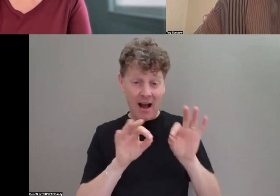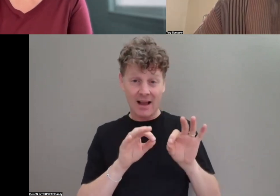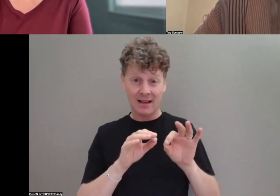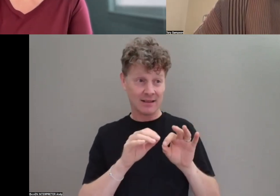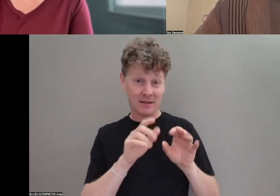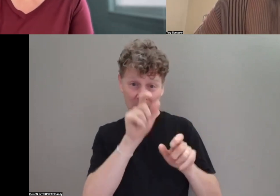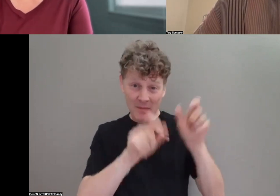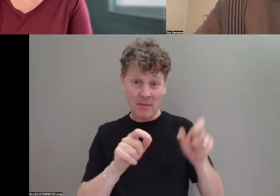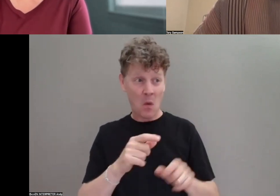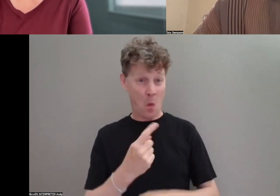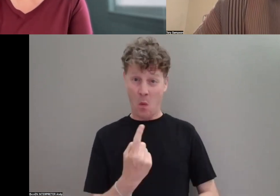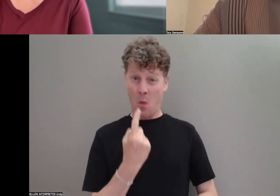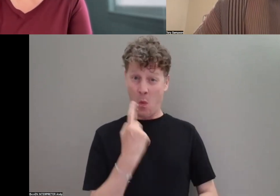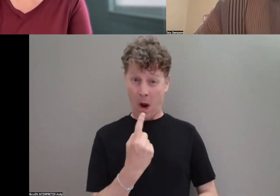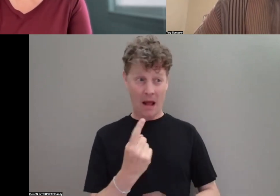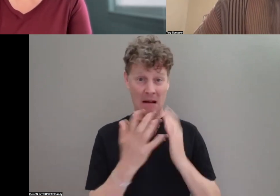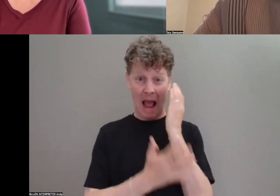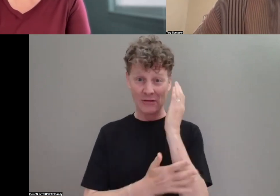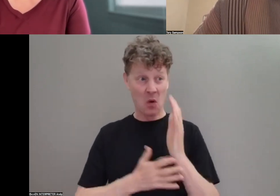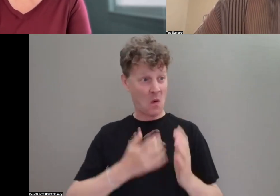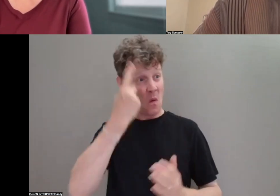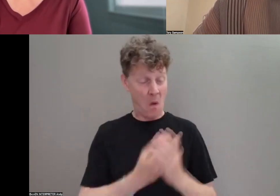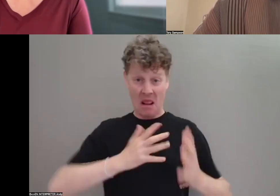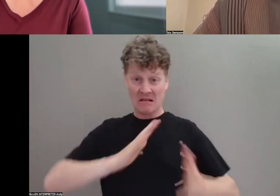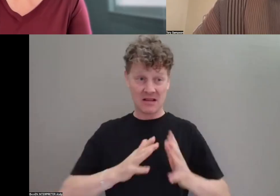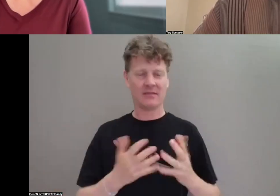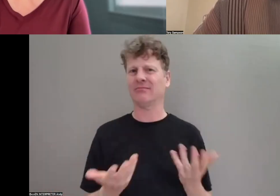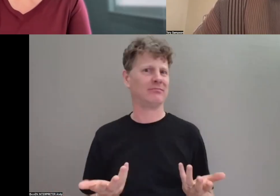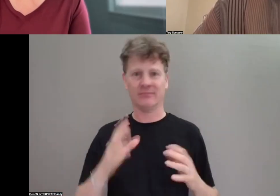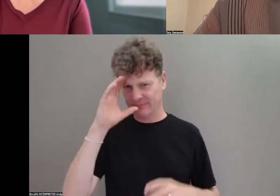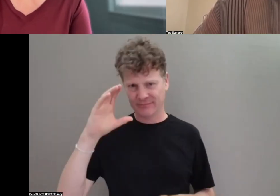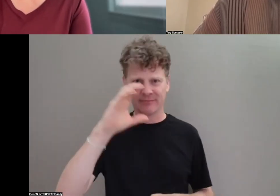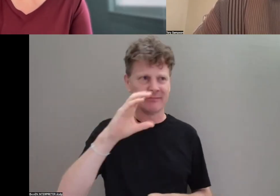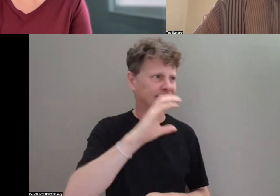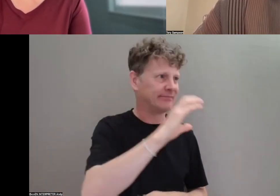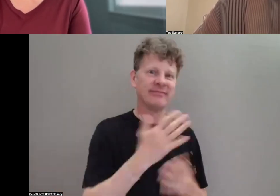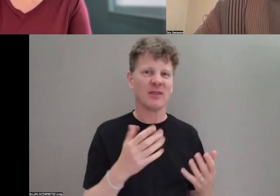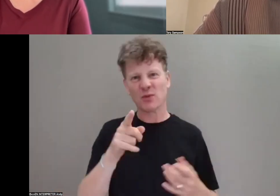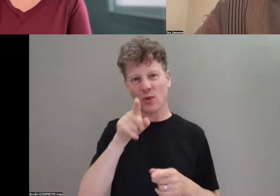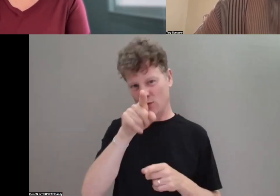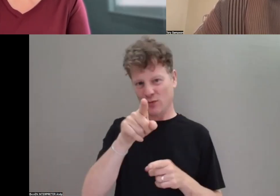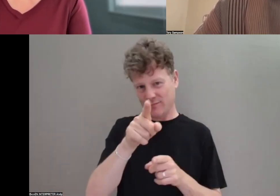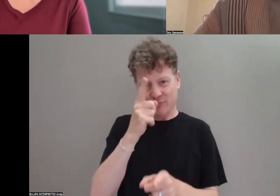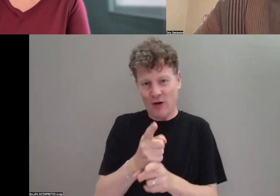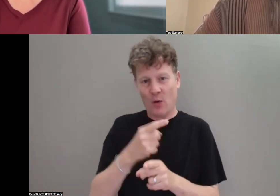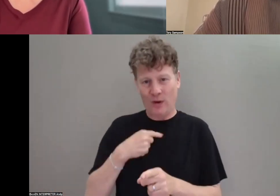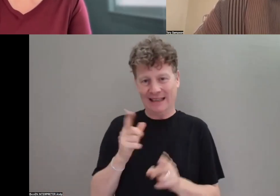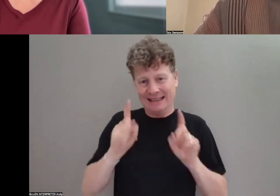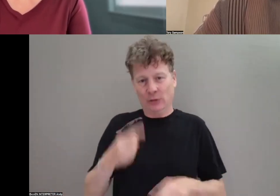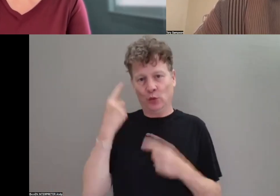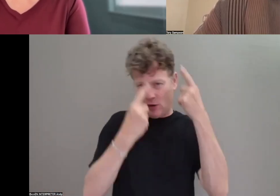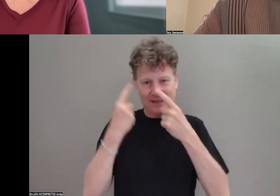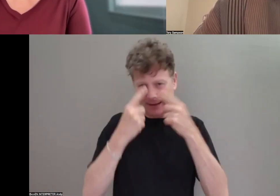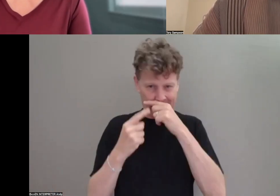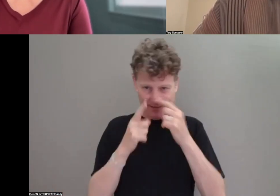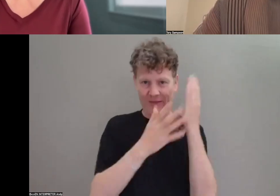lexicon. So that's definitely a factor that needs to be considered, that these structures, these lexicons